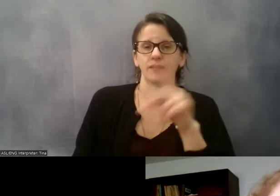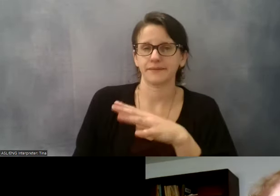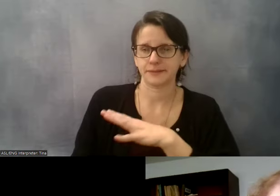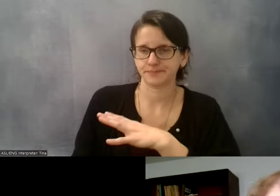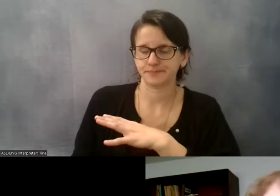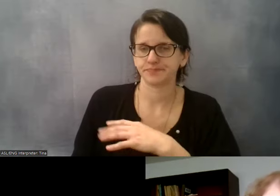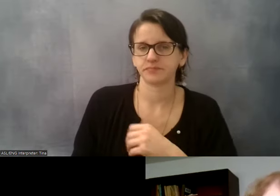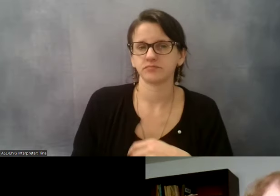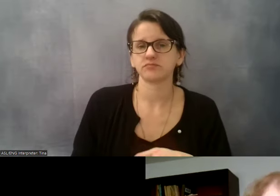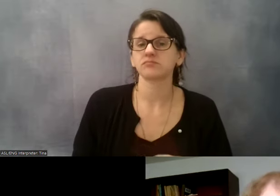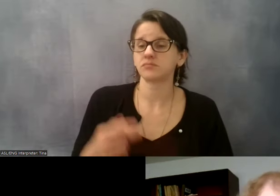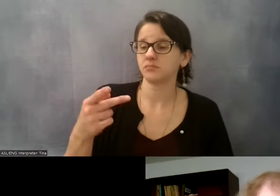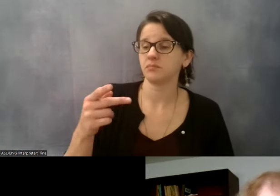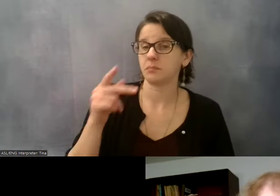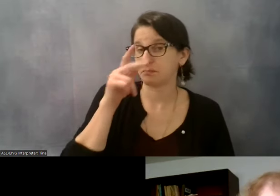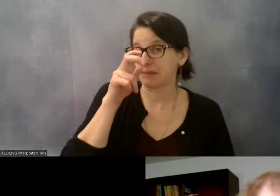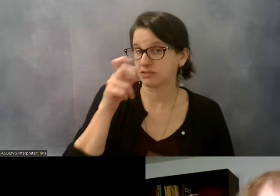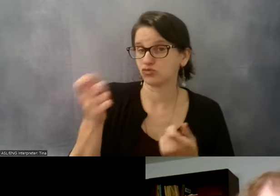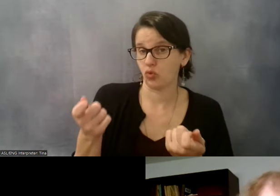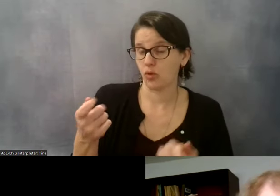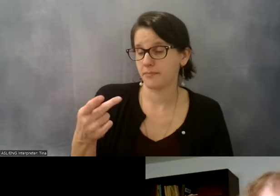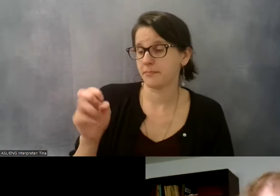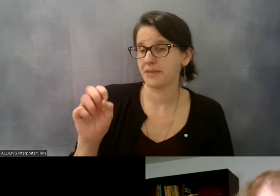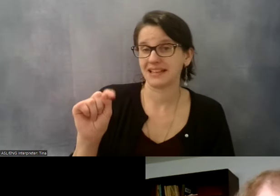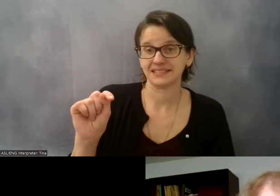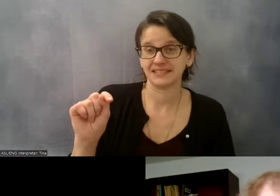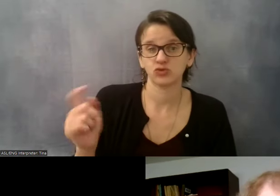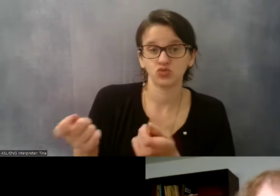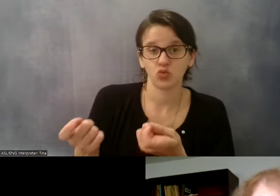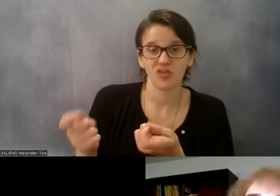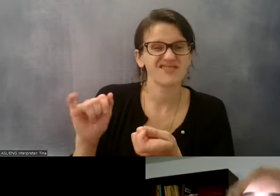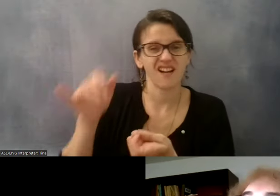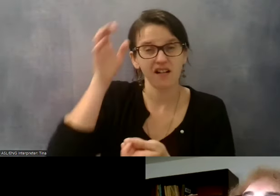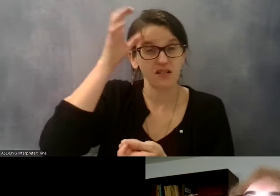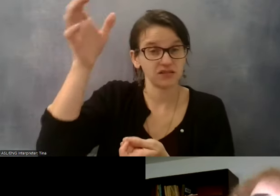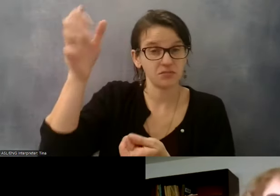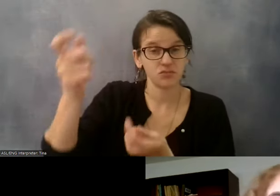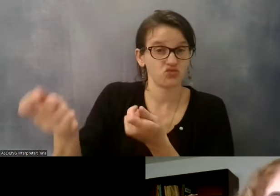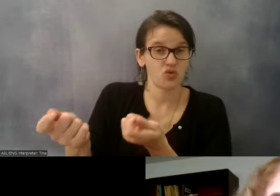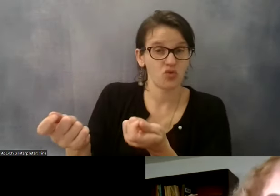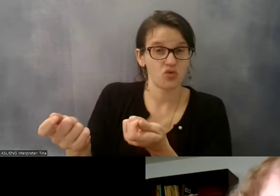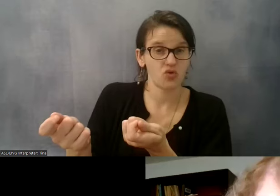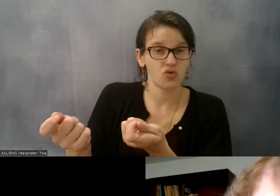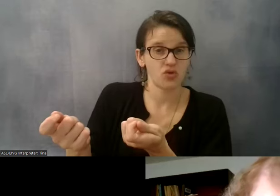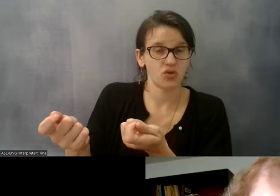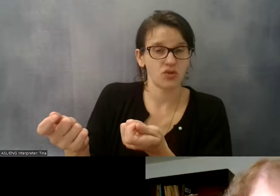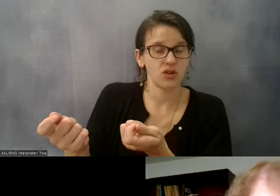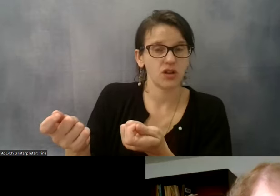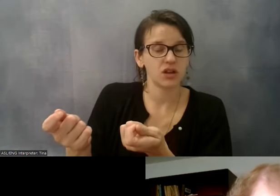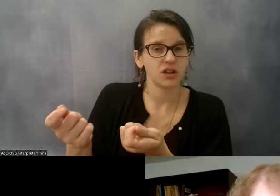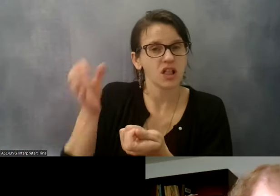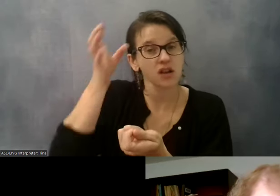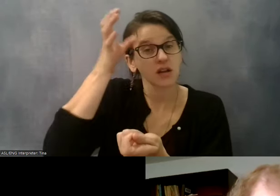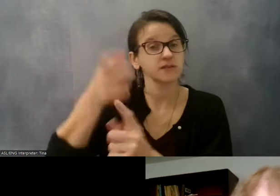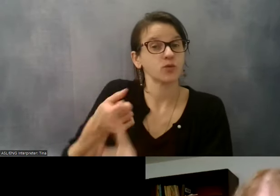concept of pest control had been based on wiping out entire populations.